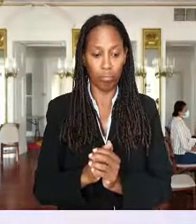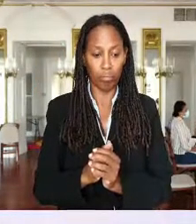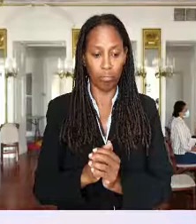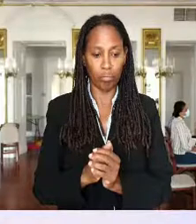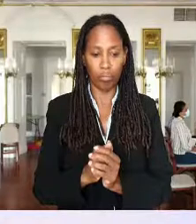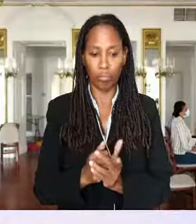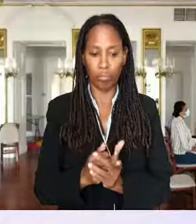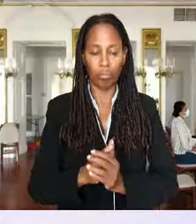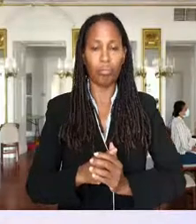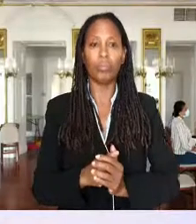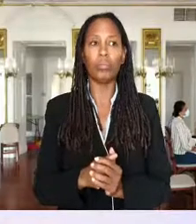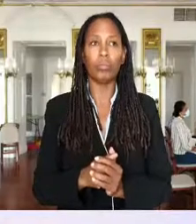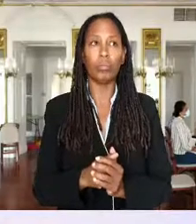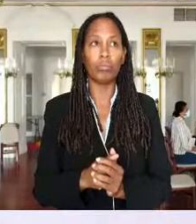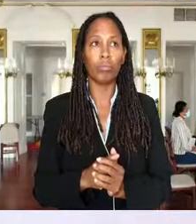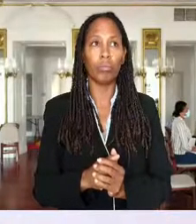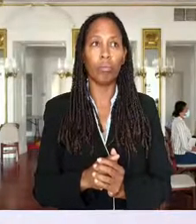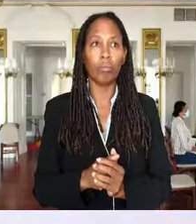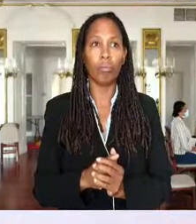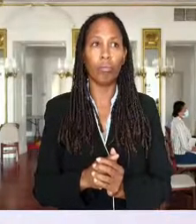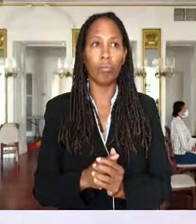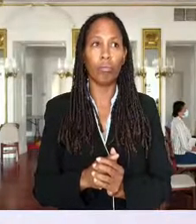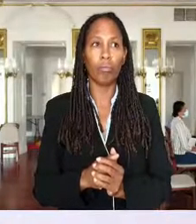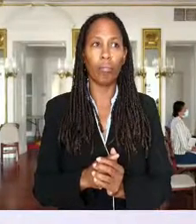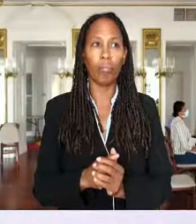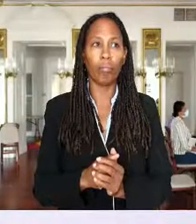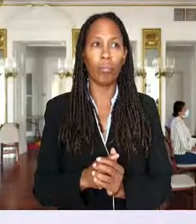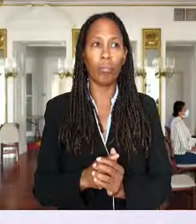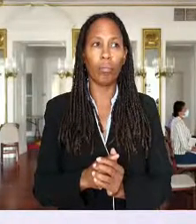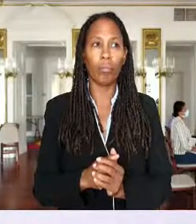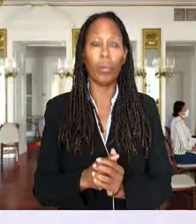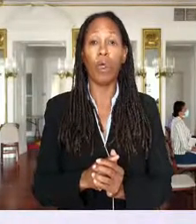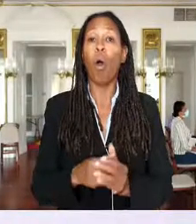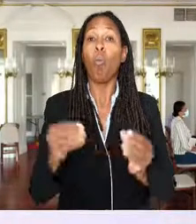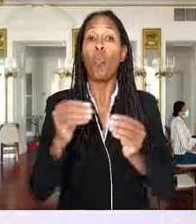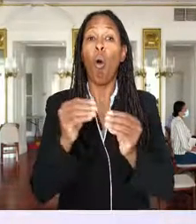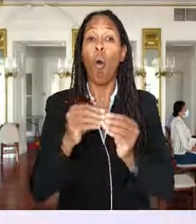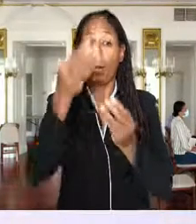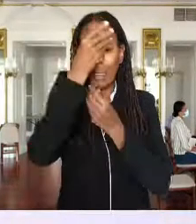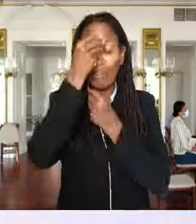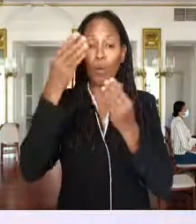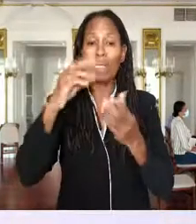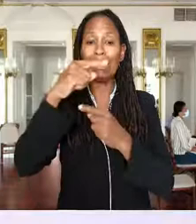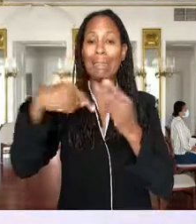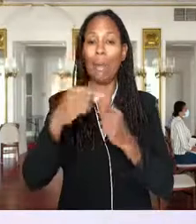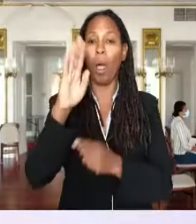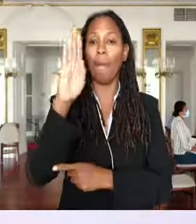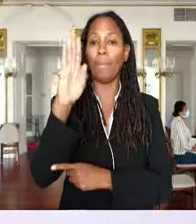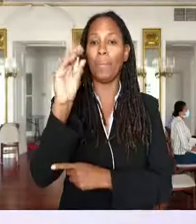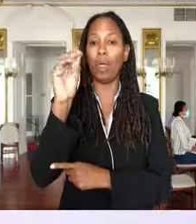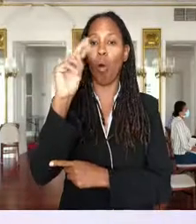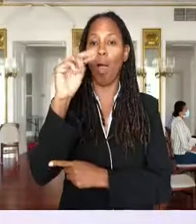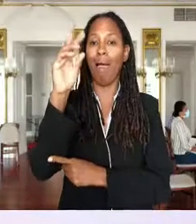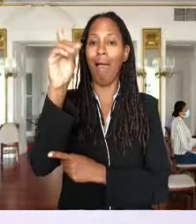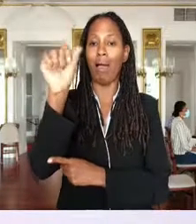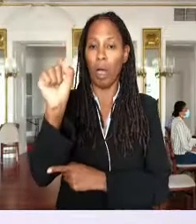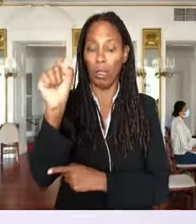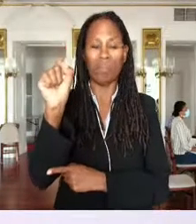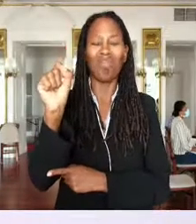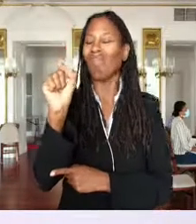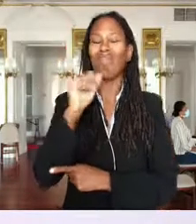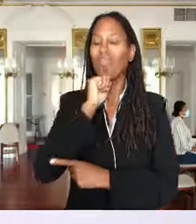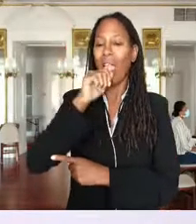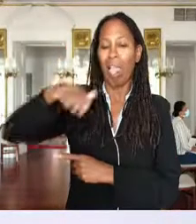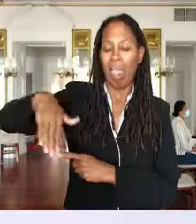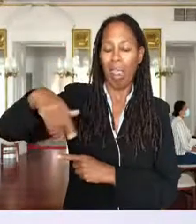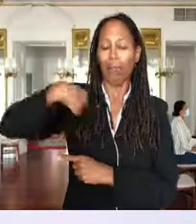do you have any update on the bond issue? No, we haven't. We haven't decided to. We have a meeting